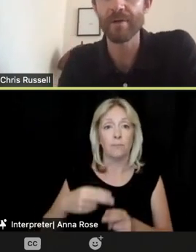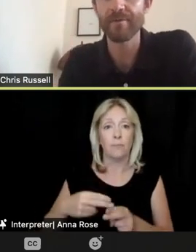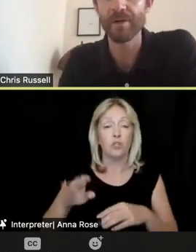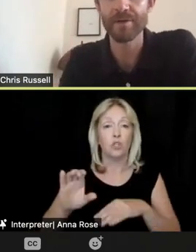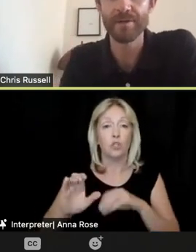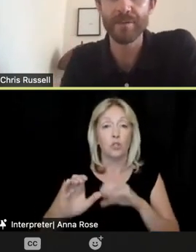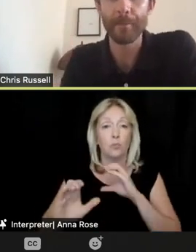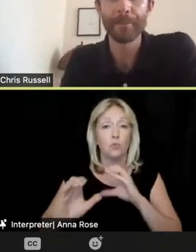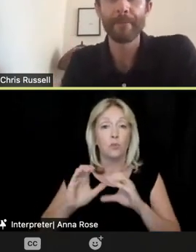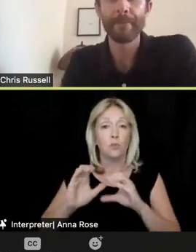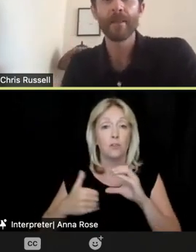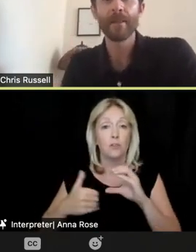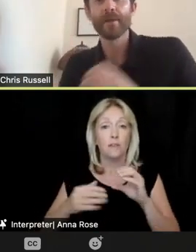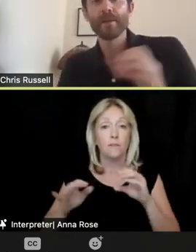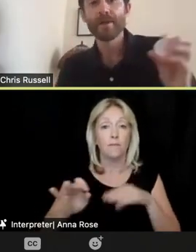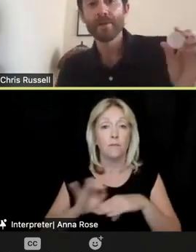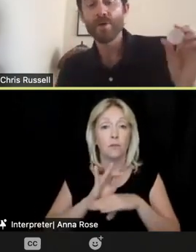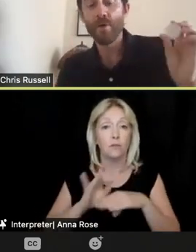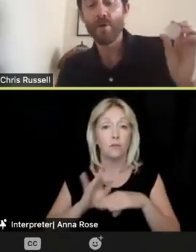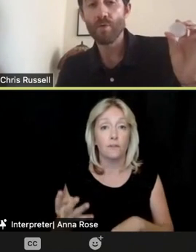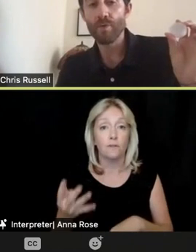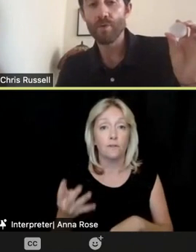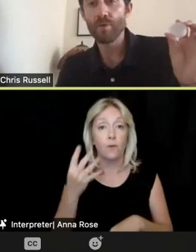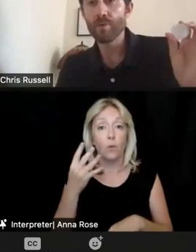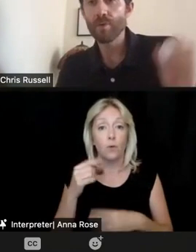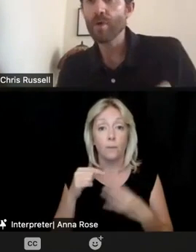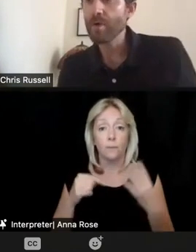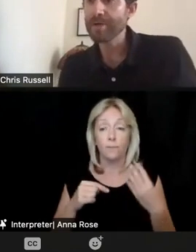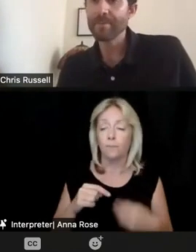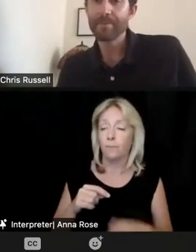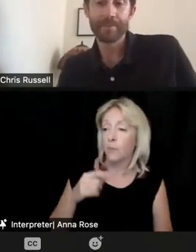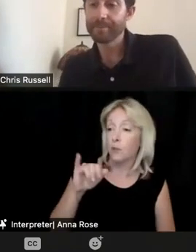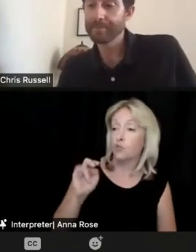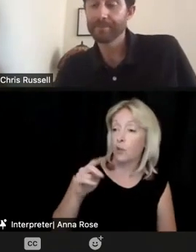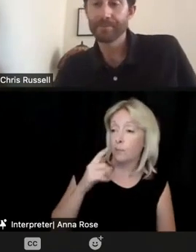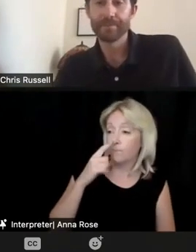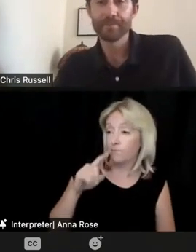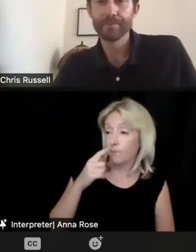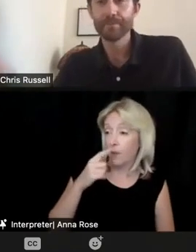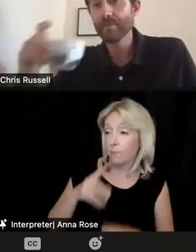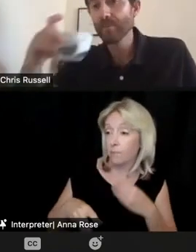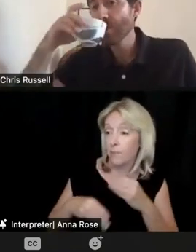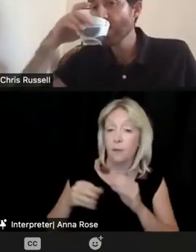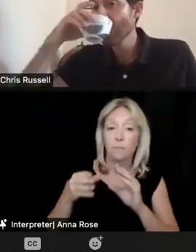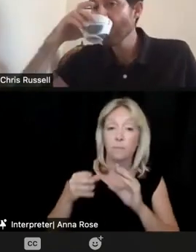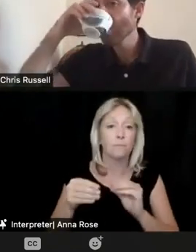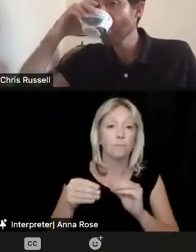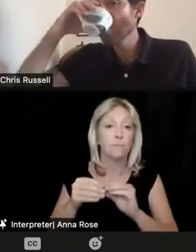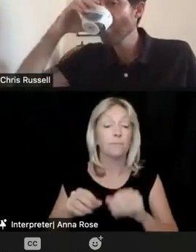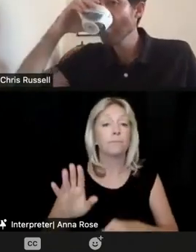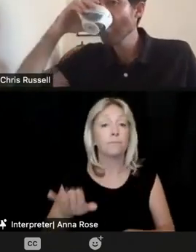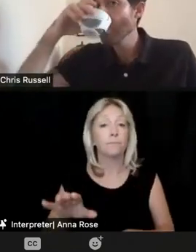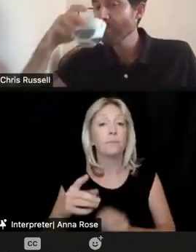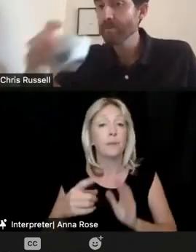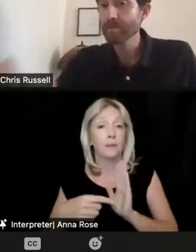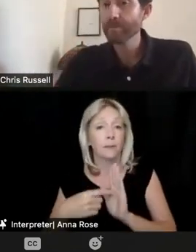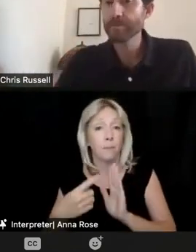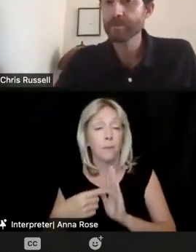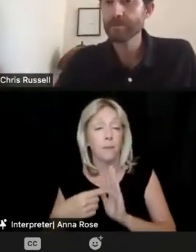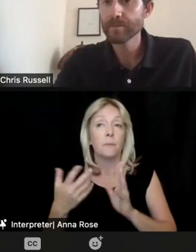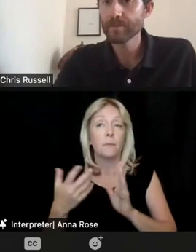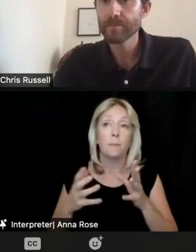4 primary functions. So, and Chris? Oh, go ahead, Jen. Can I just say that sometimes for our students,